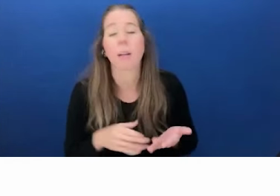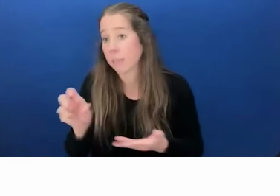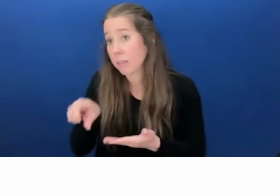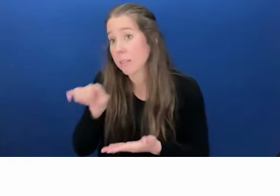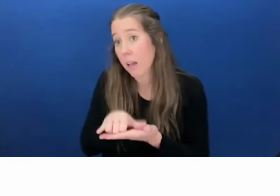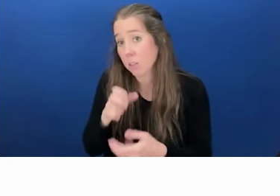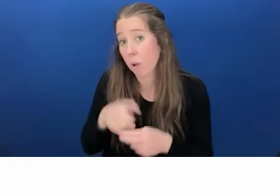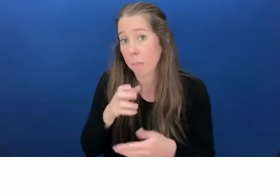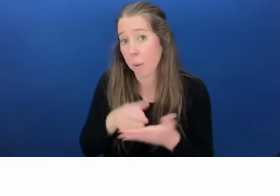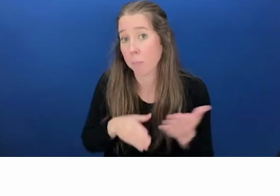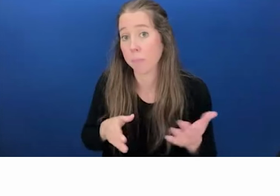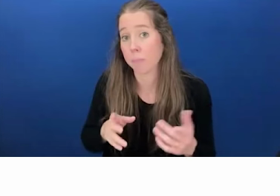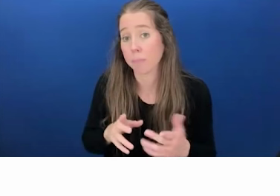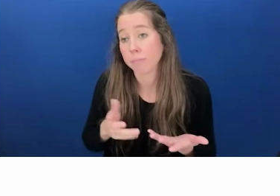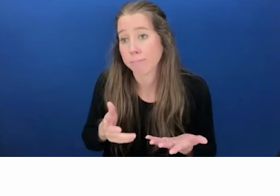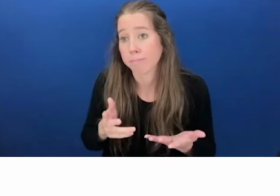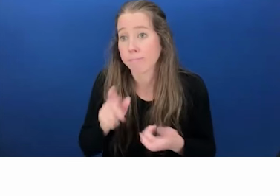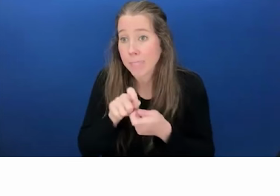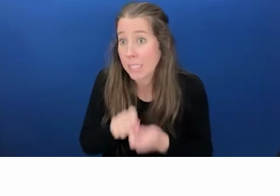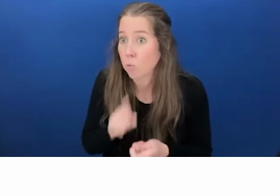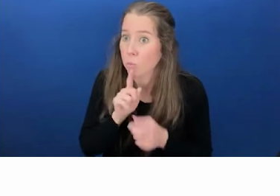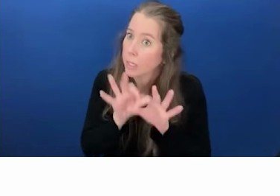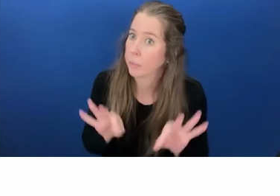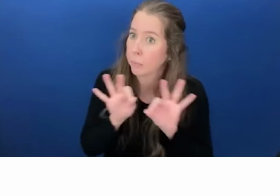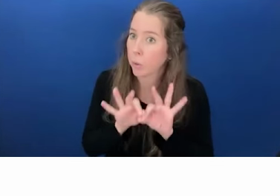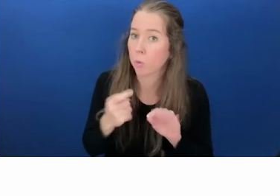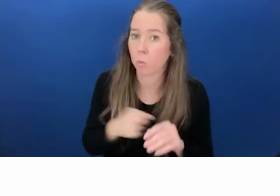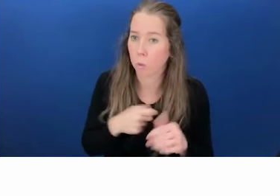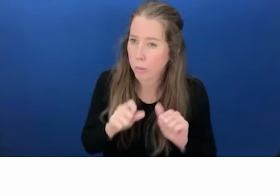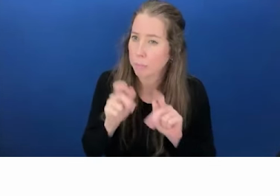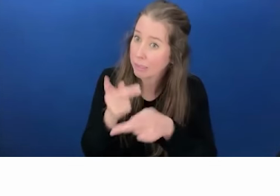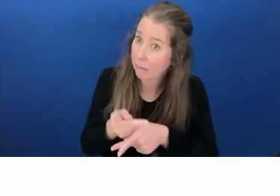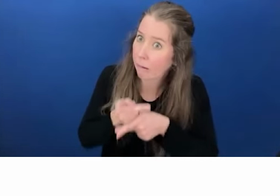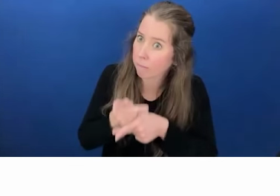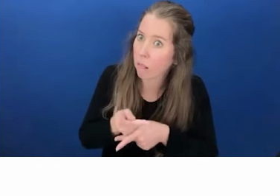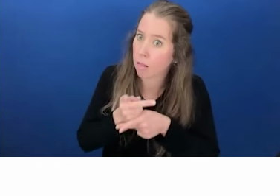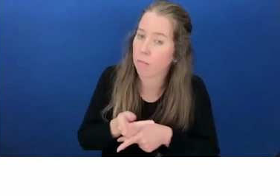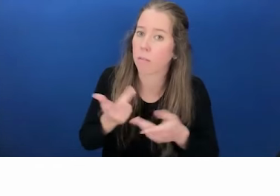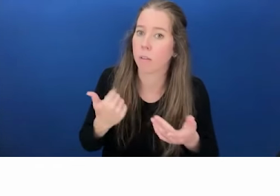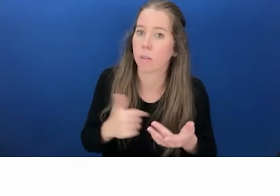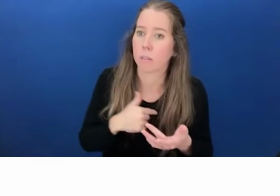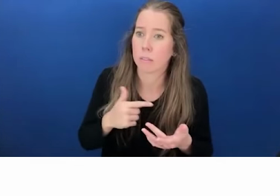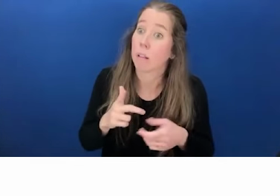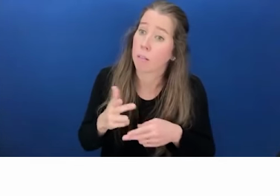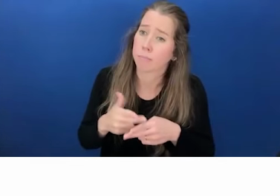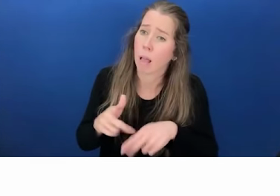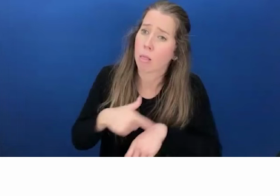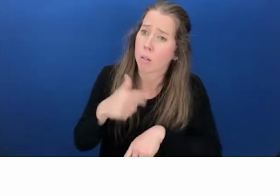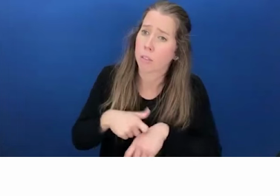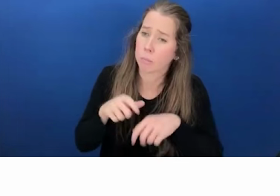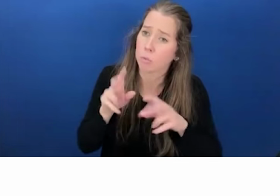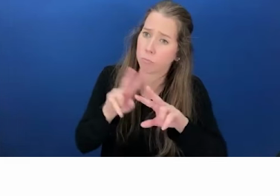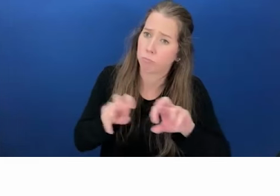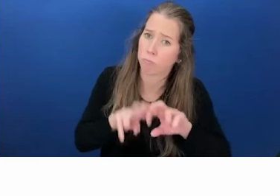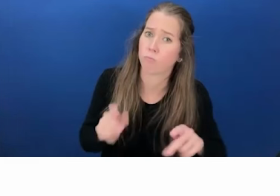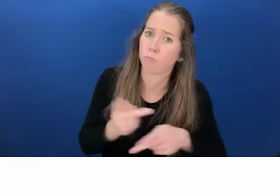And Yeah. look, the devil is in the details, and we're trying to be very, very careful about this, and it's going to take us a while. But this is something at the state level